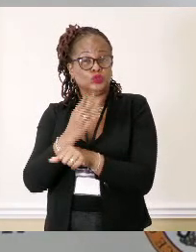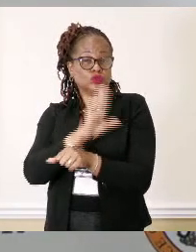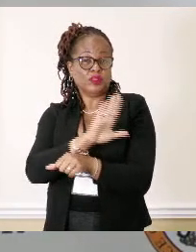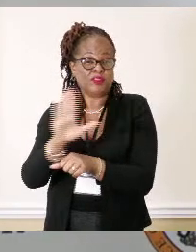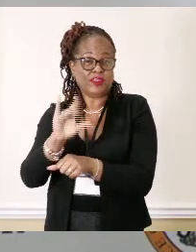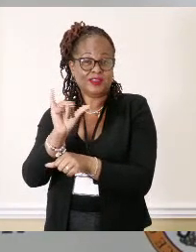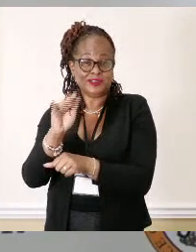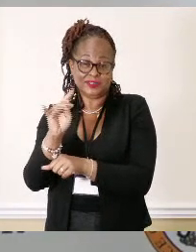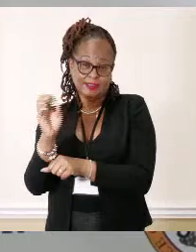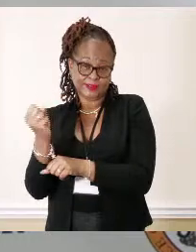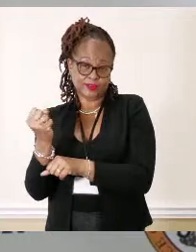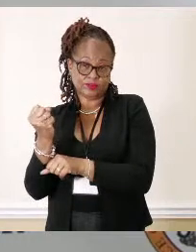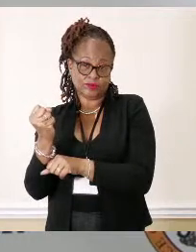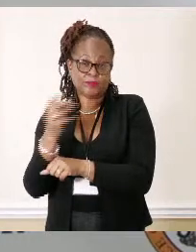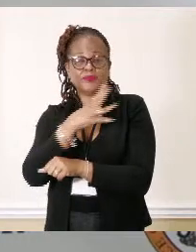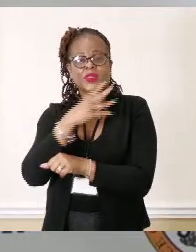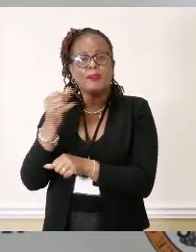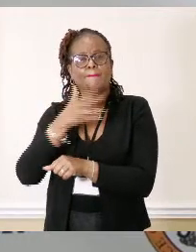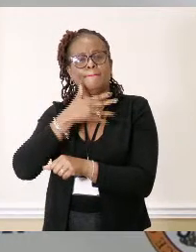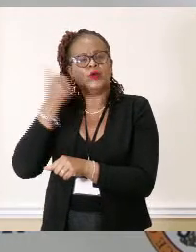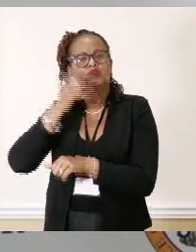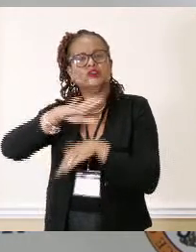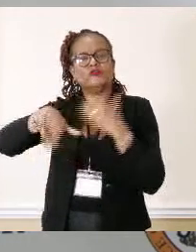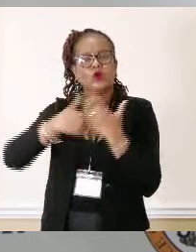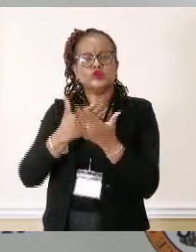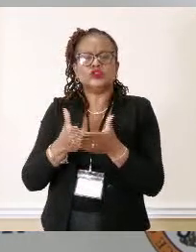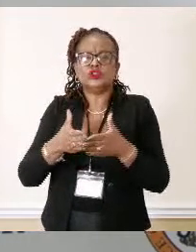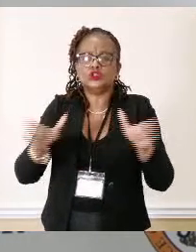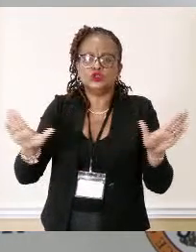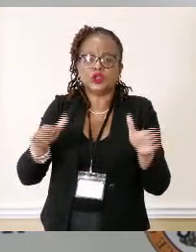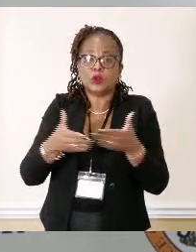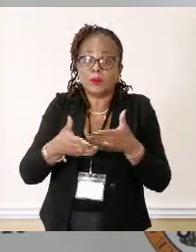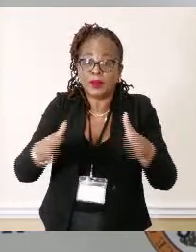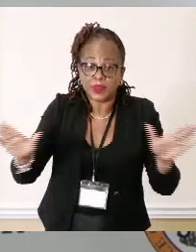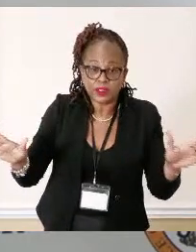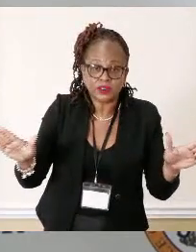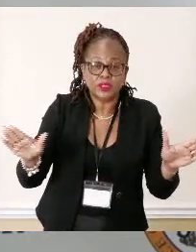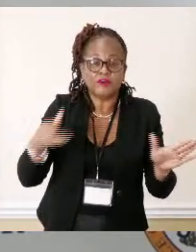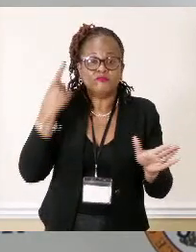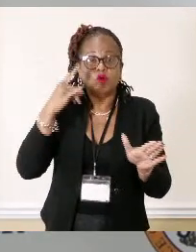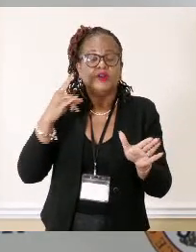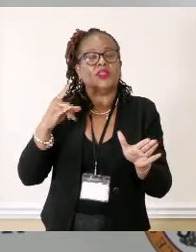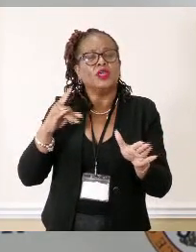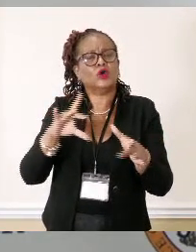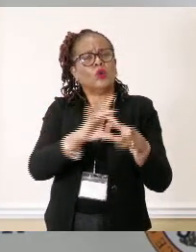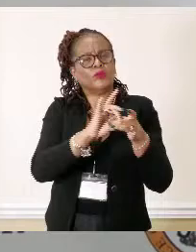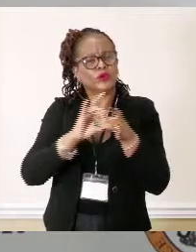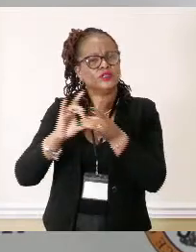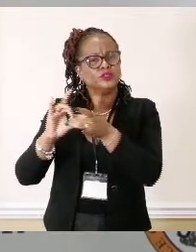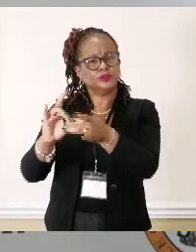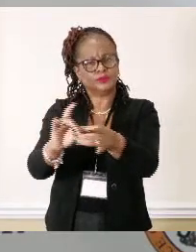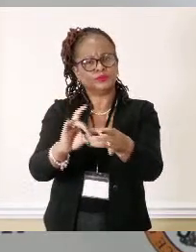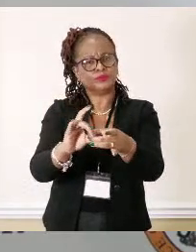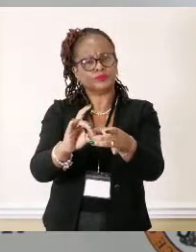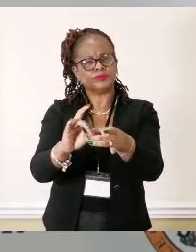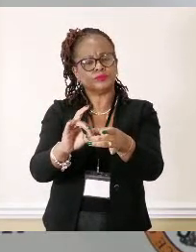facilities, and most of all to the general public for their cooperation.